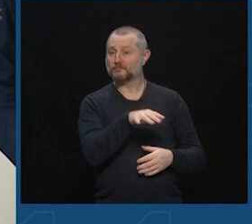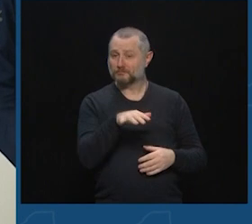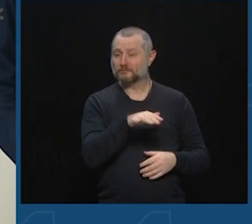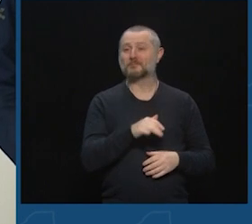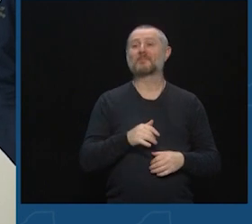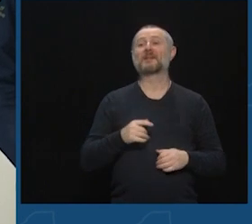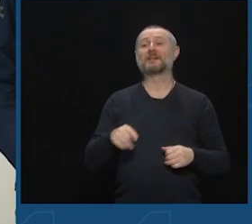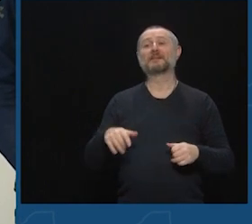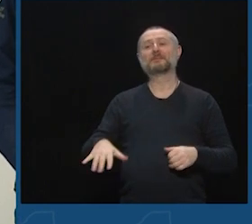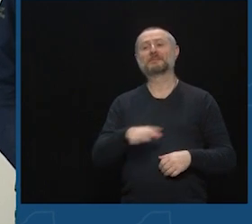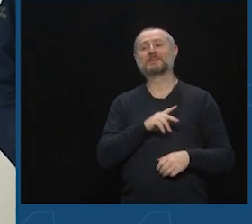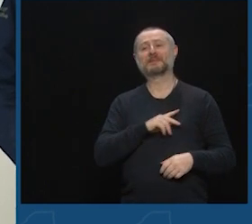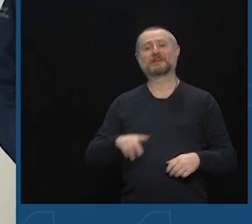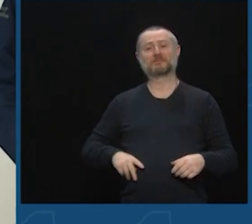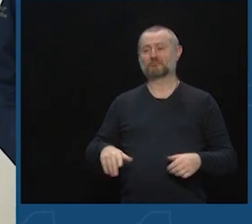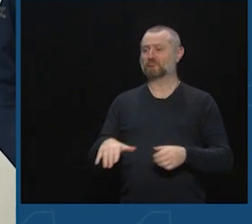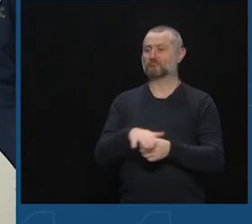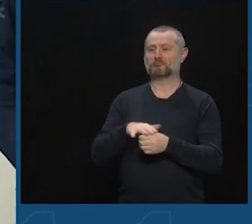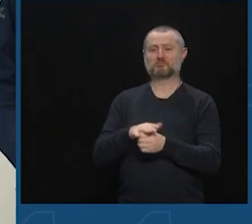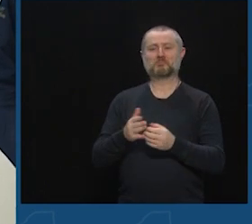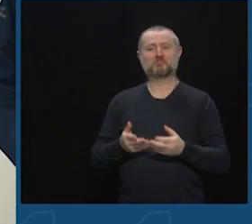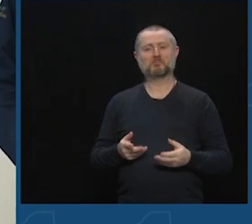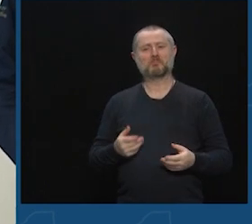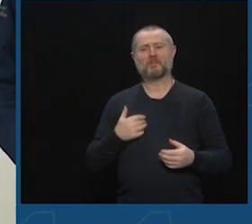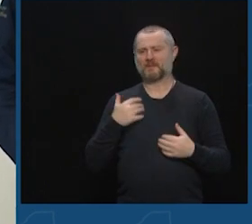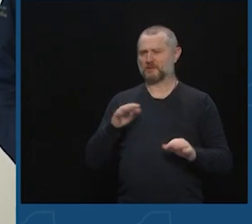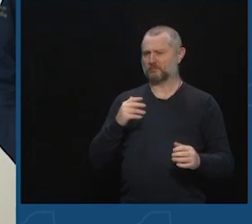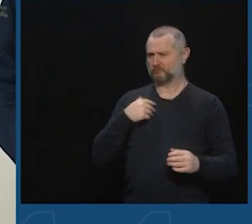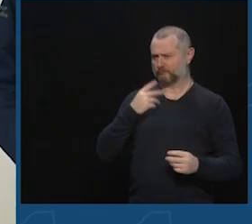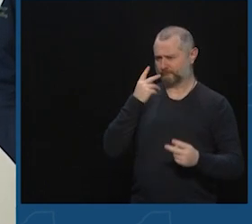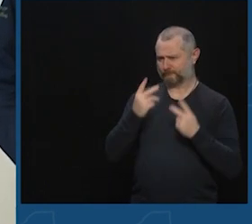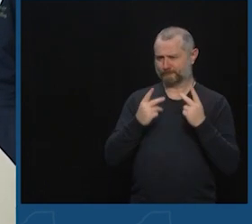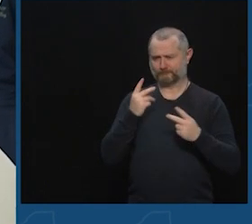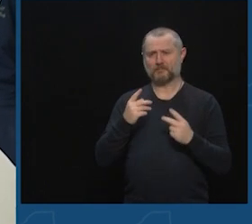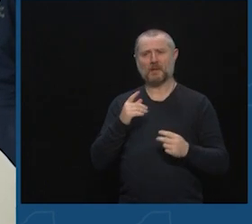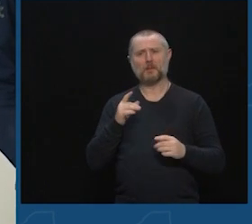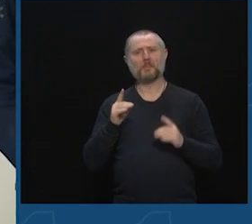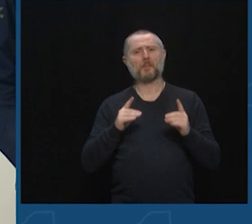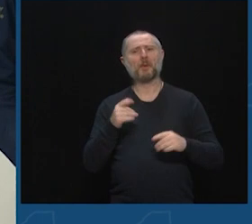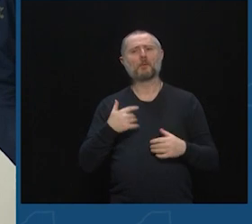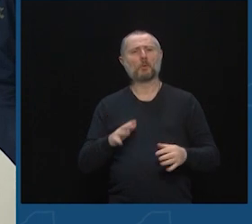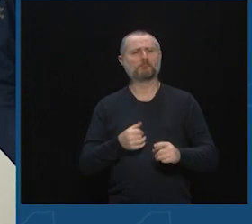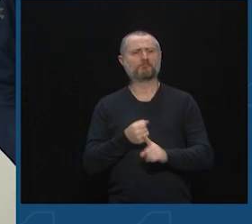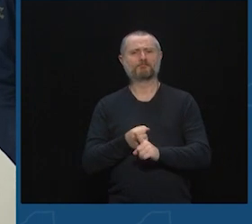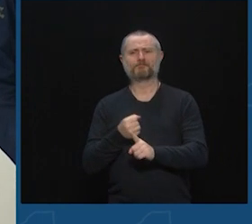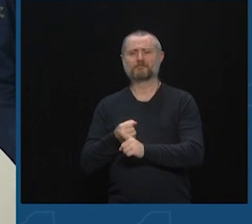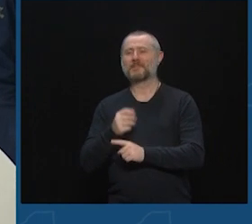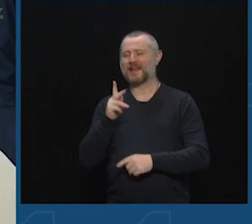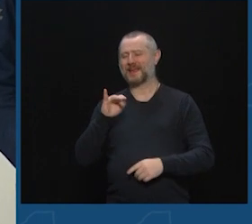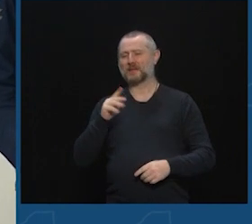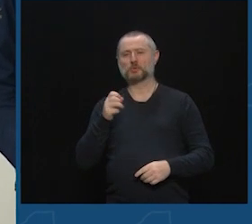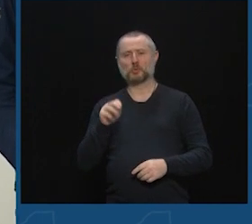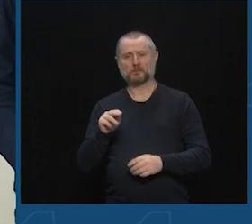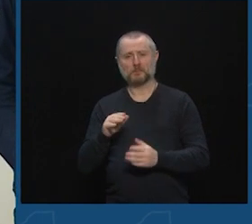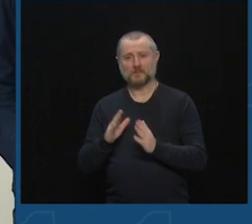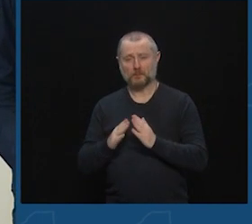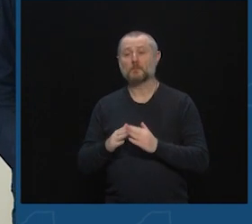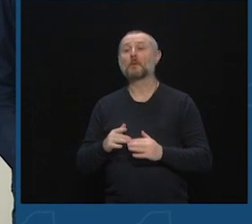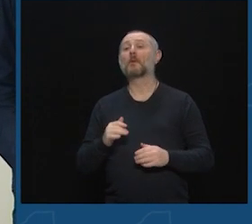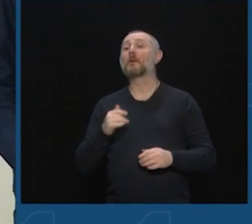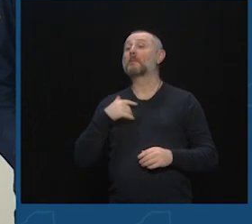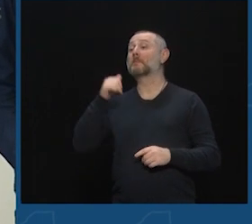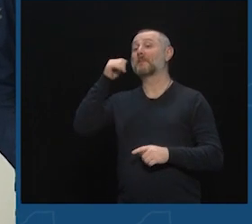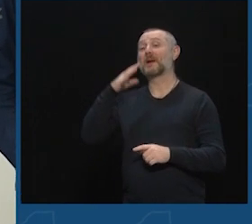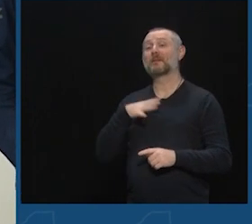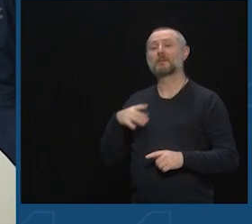in Kingston, and to see the people whose lives have been touched by this. A 92-year-old gentleman who literally celebrated